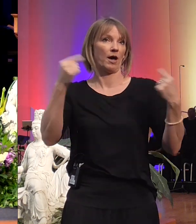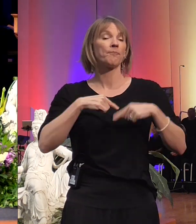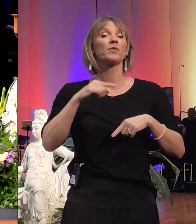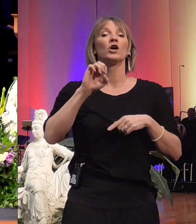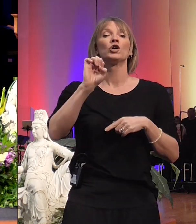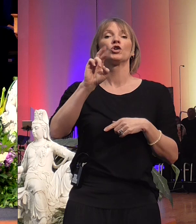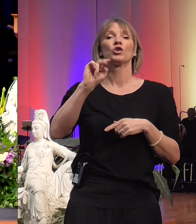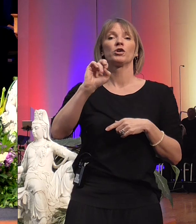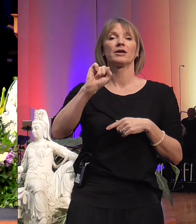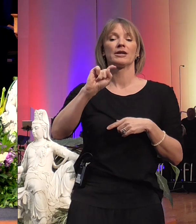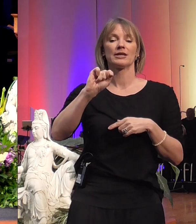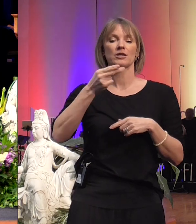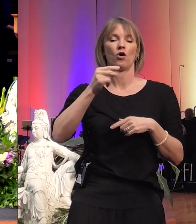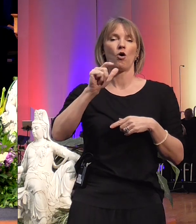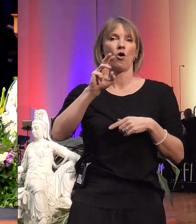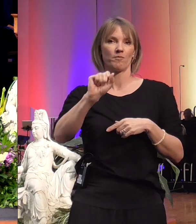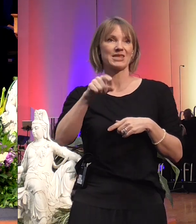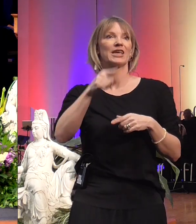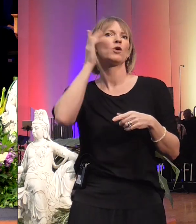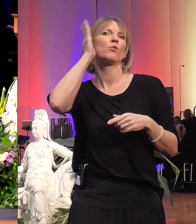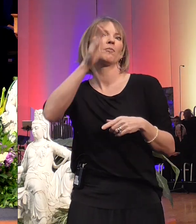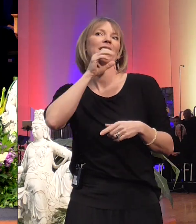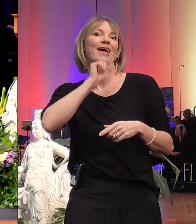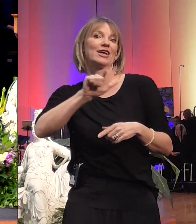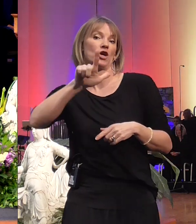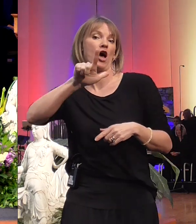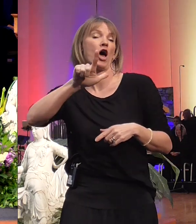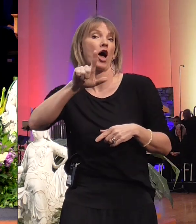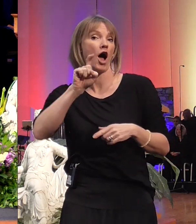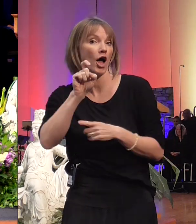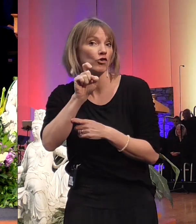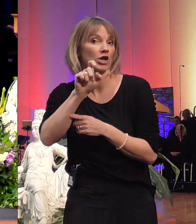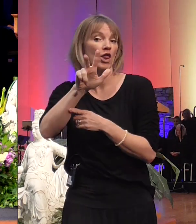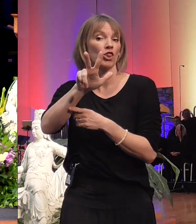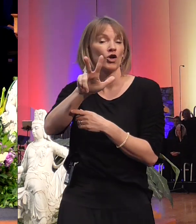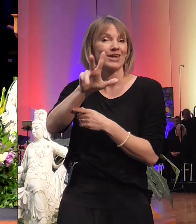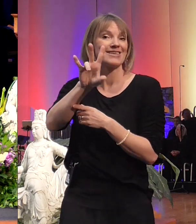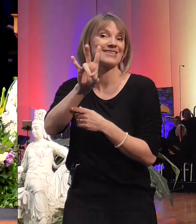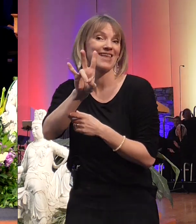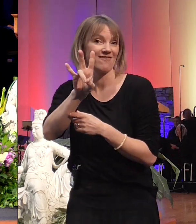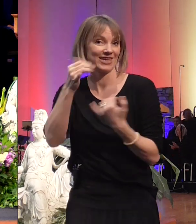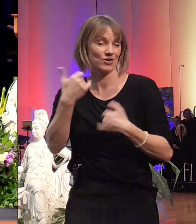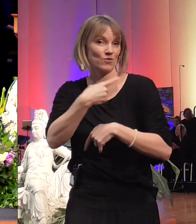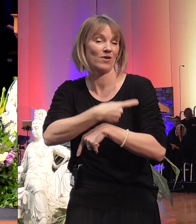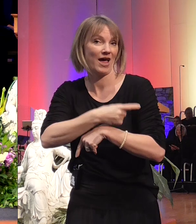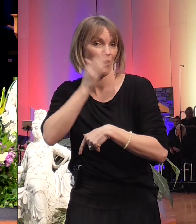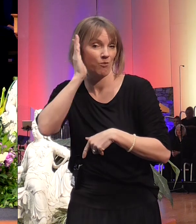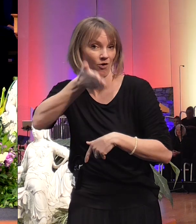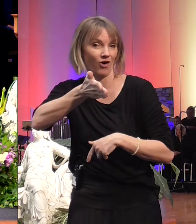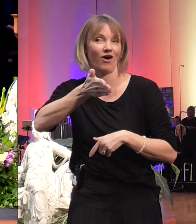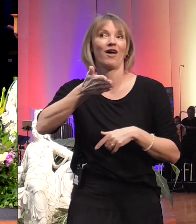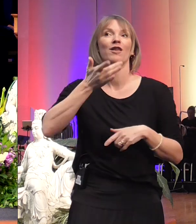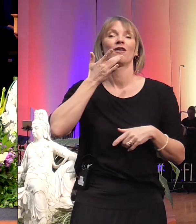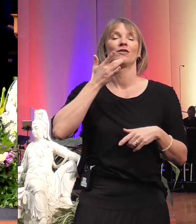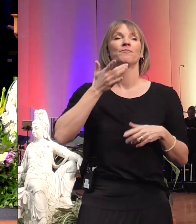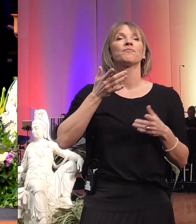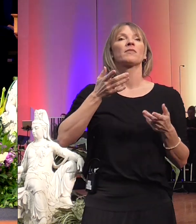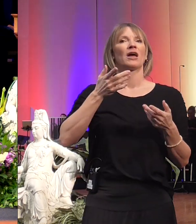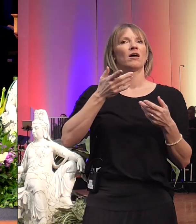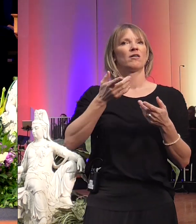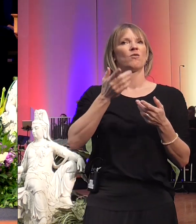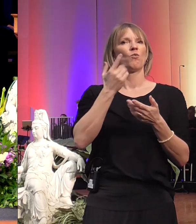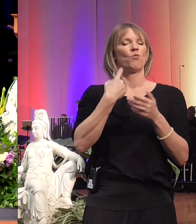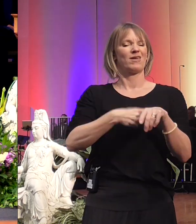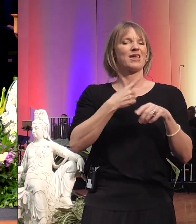the founder of our faith, who would be 137 years old today, by the way, he was once asked to define